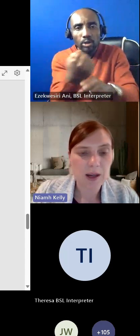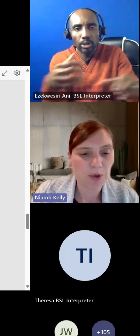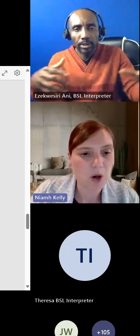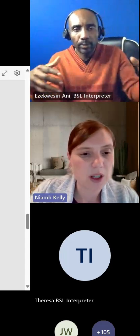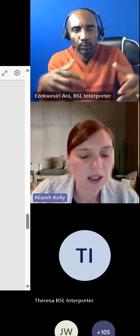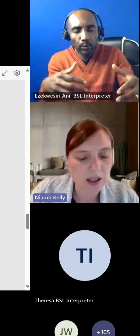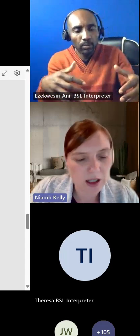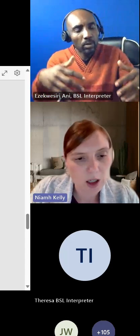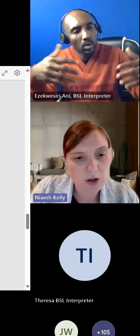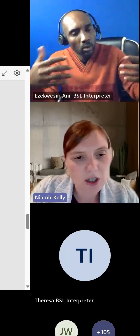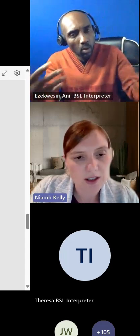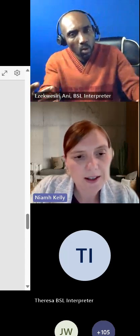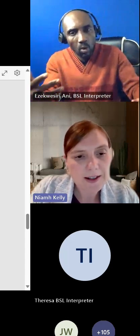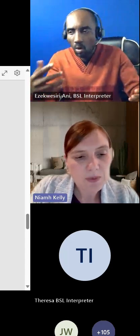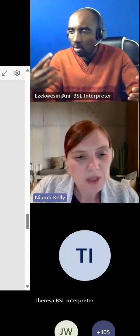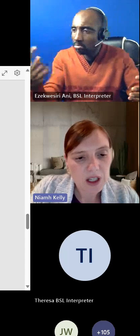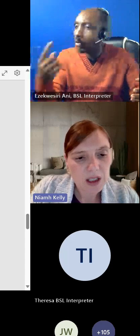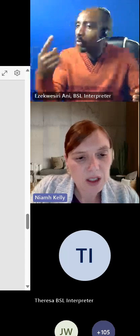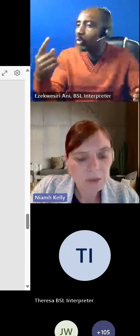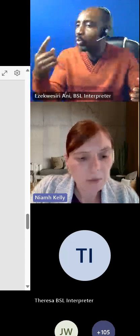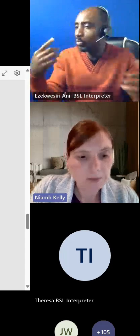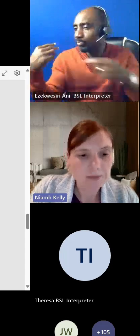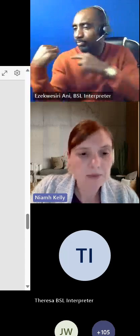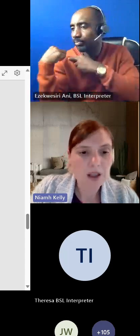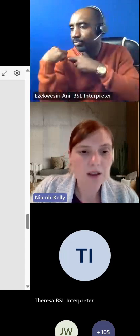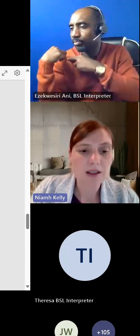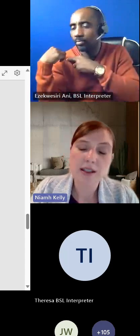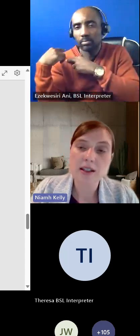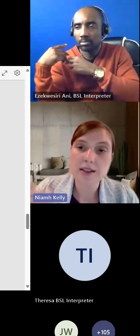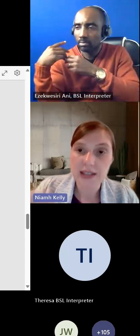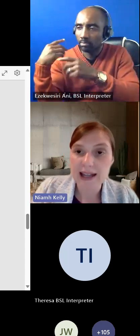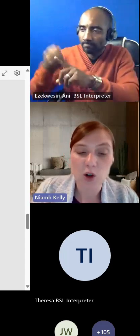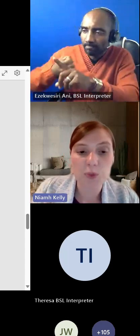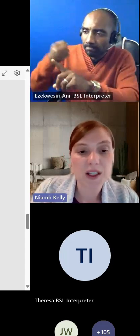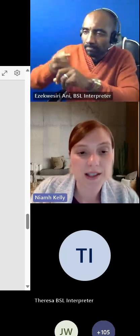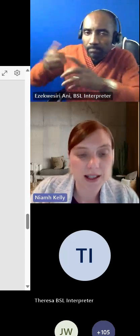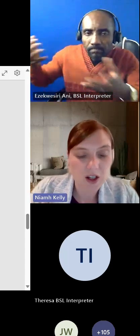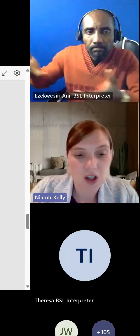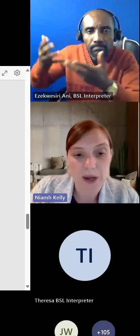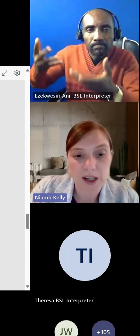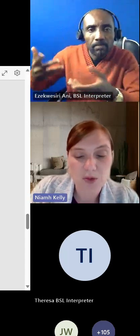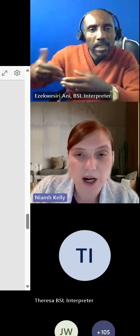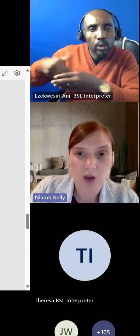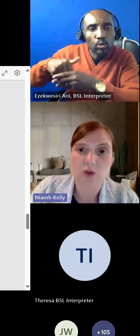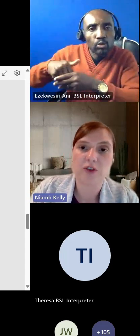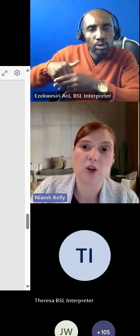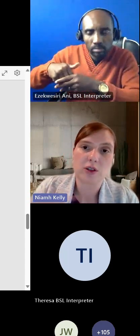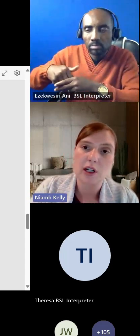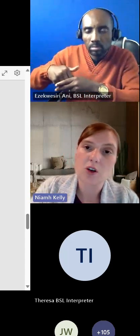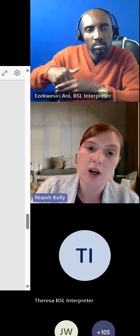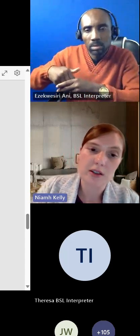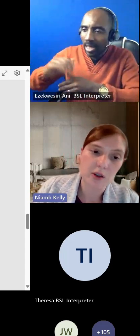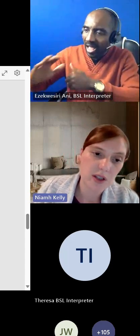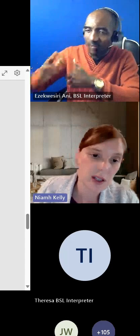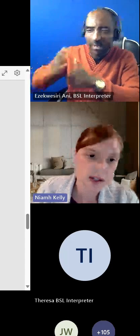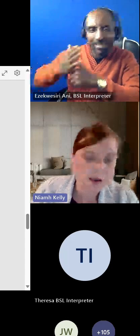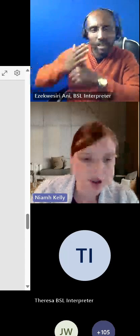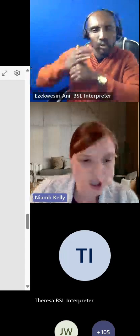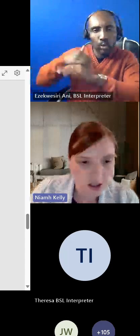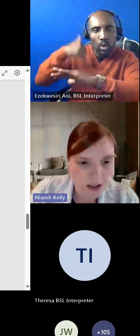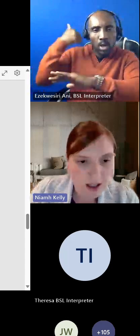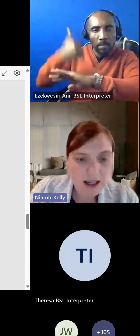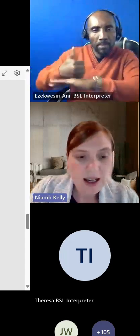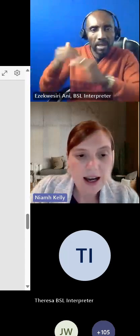for promoting inclusion is setting up these initial benchmark reviews across those